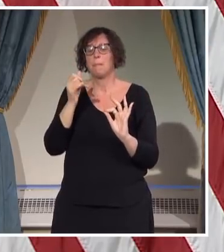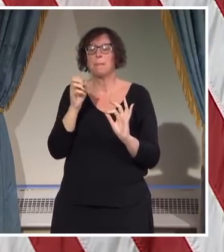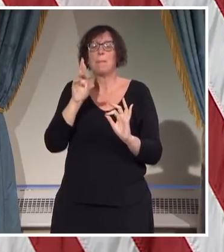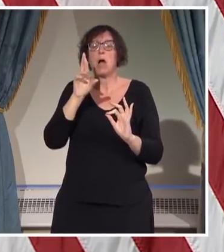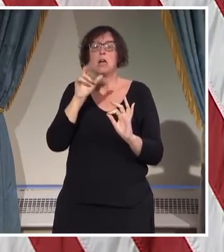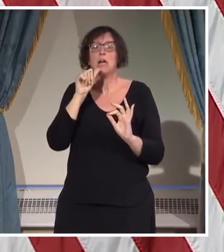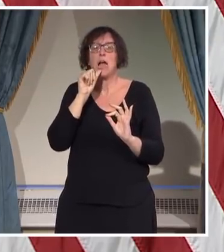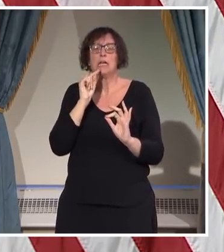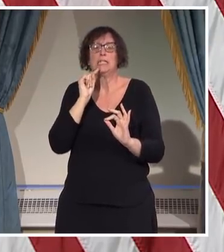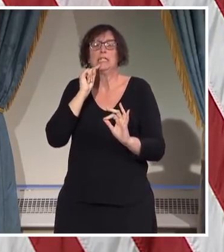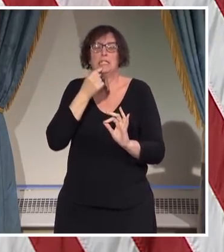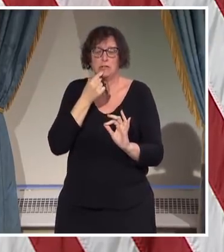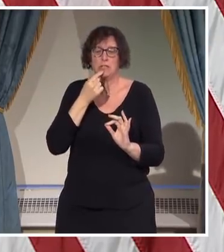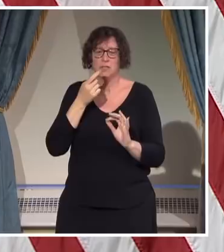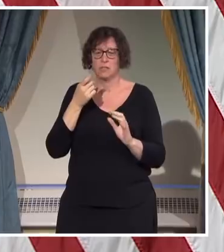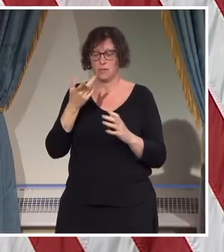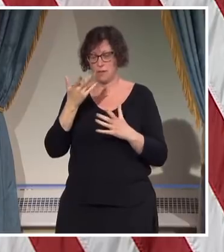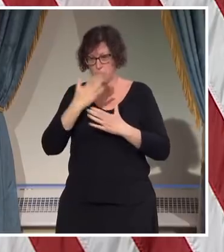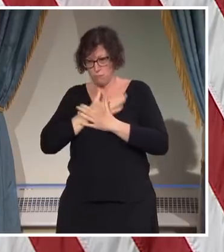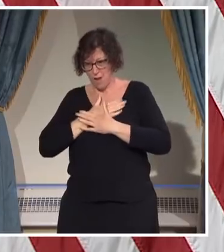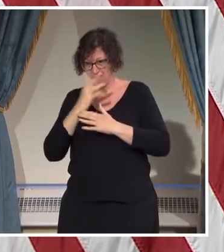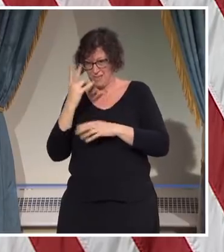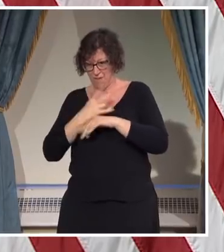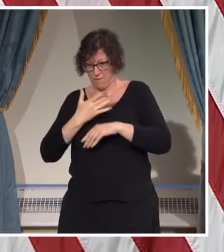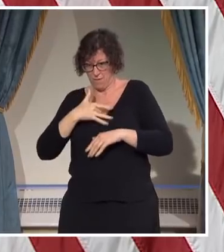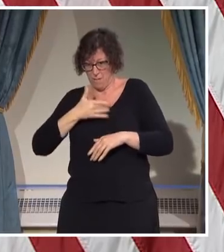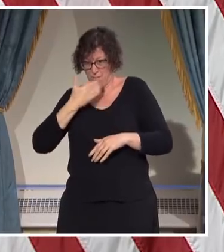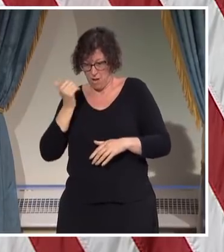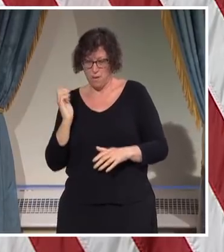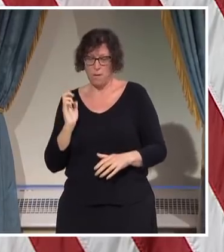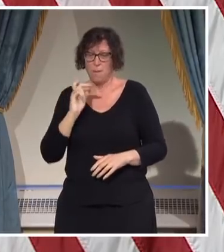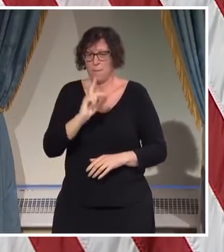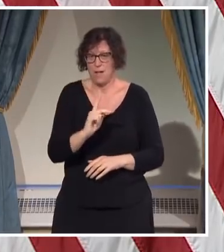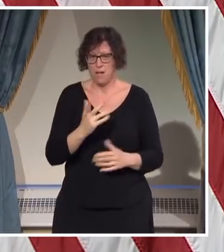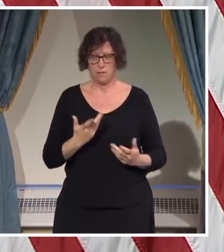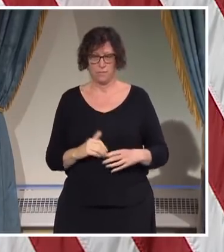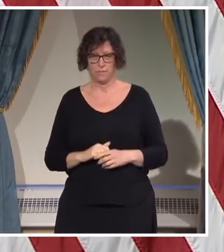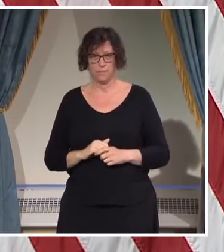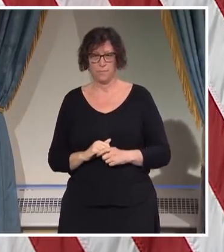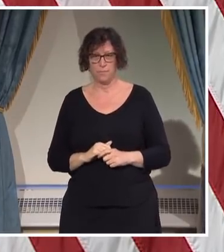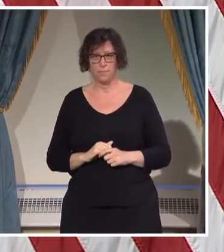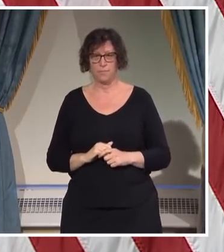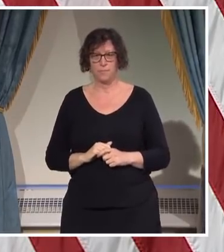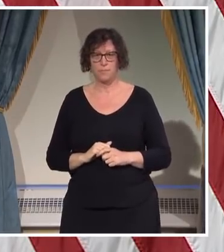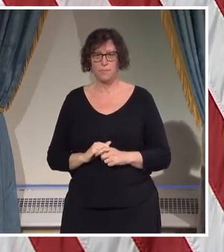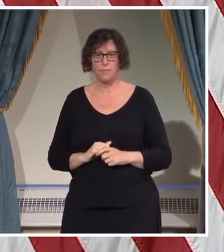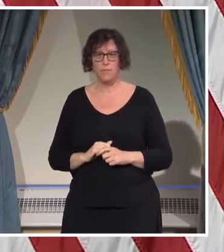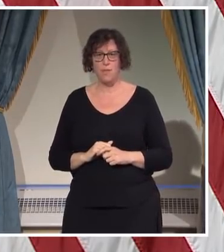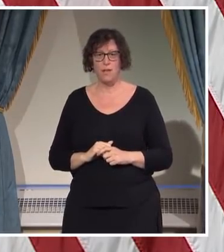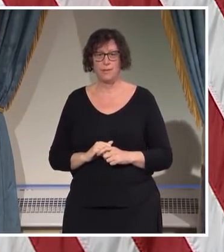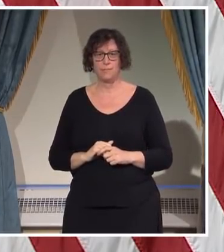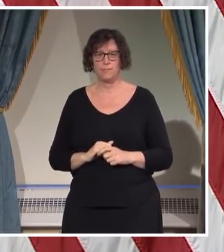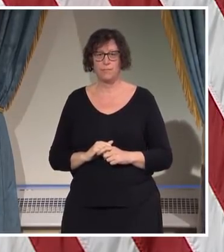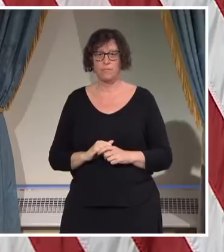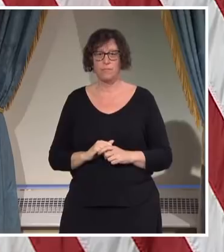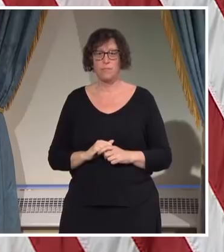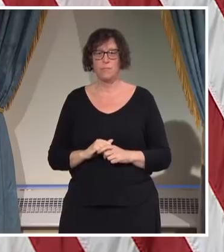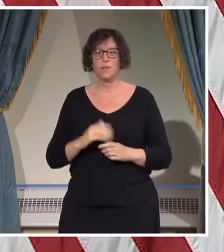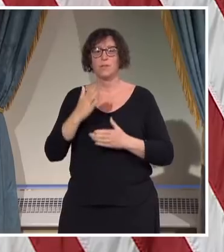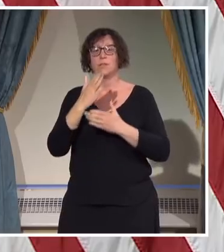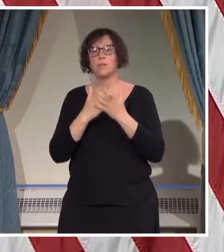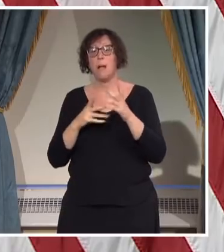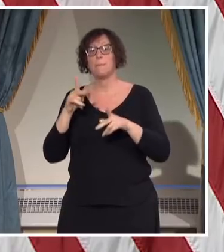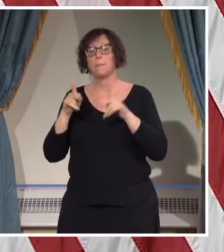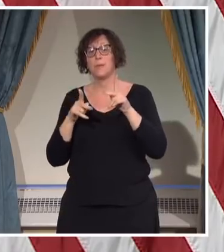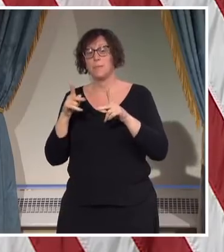fear, one way to think of this that is a little more hopeful is, a certain number of people will not. And that may be